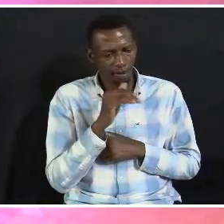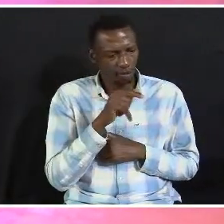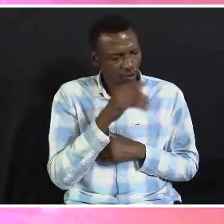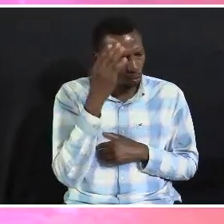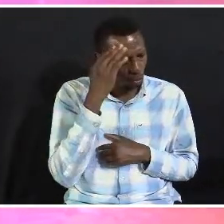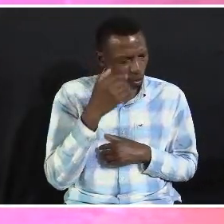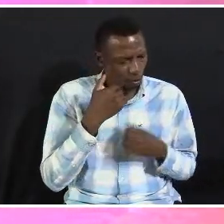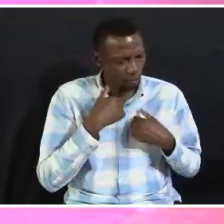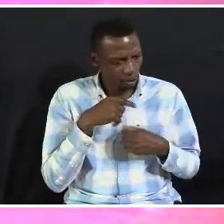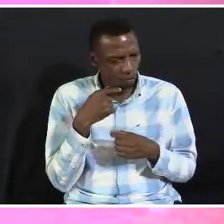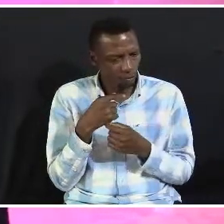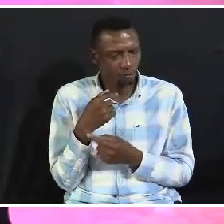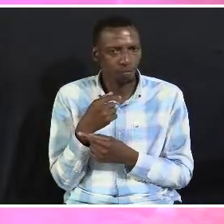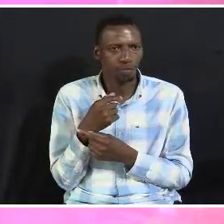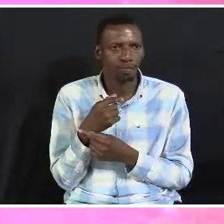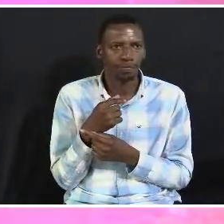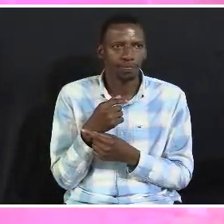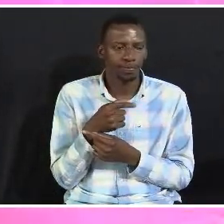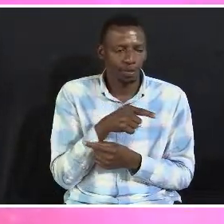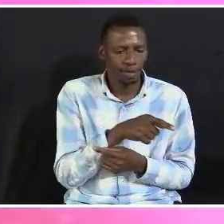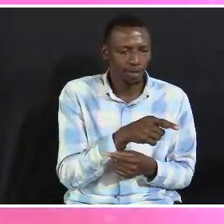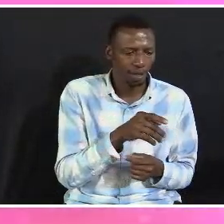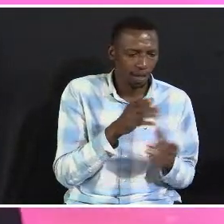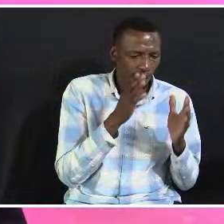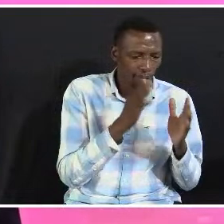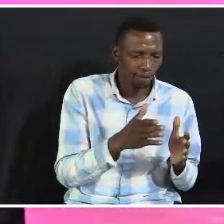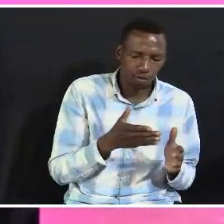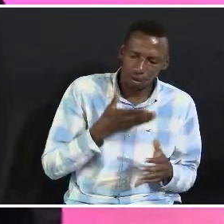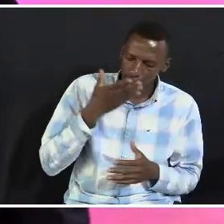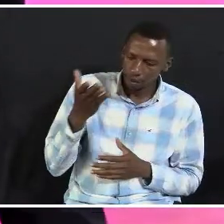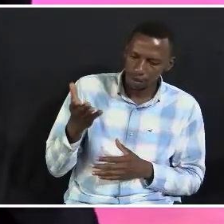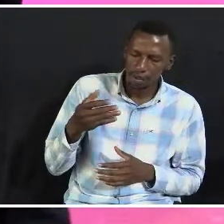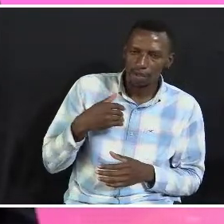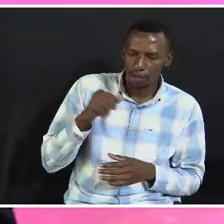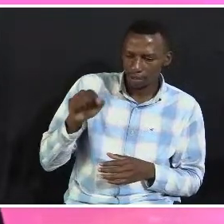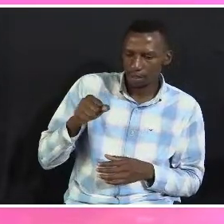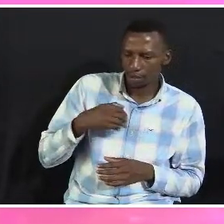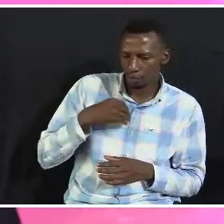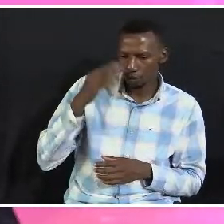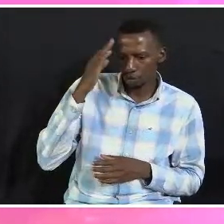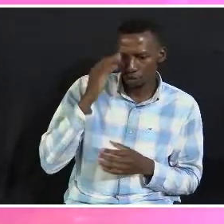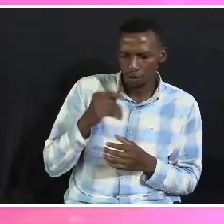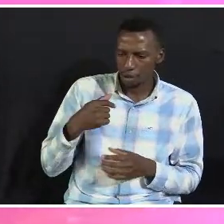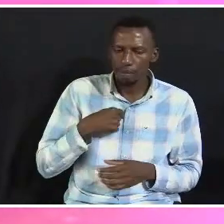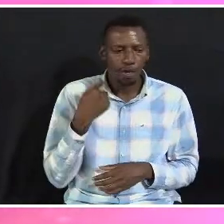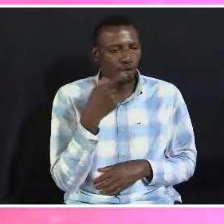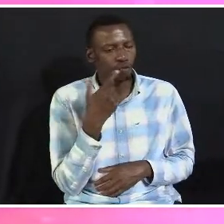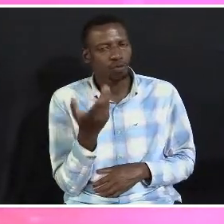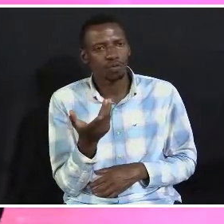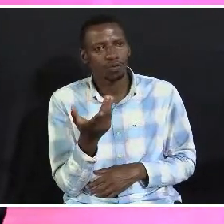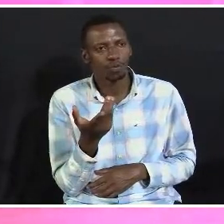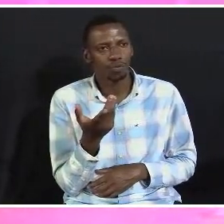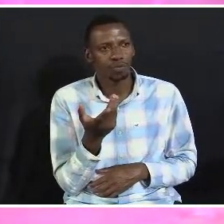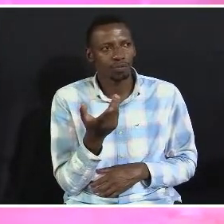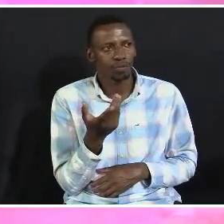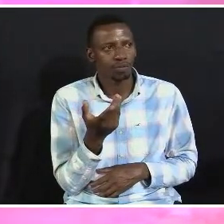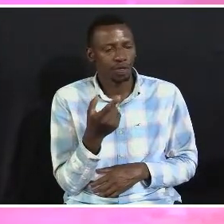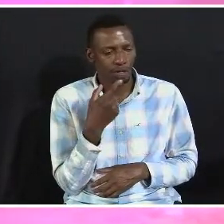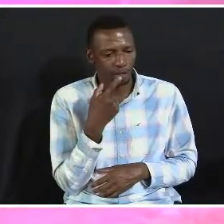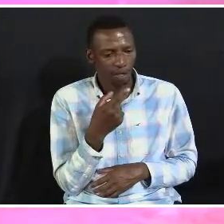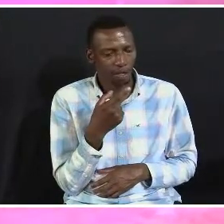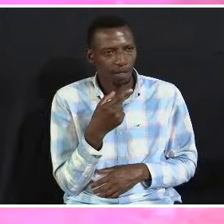am? And the one who is nothing answered, yes, I know. Who am I? He said, you are a